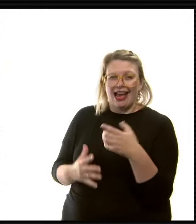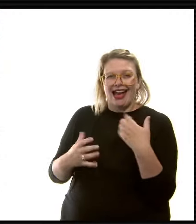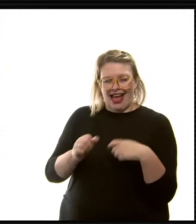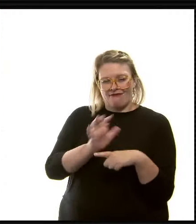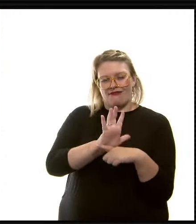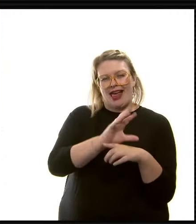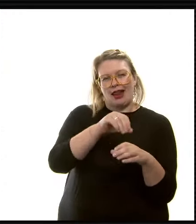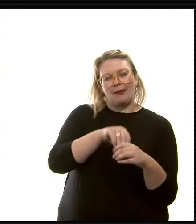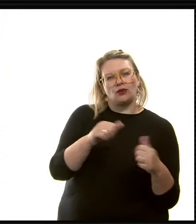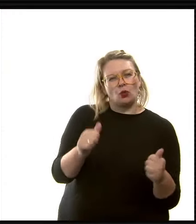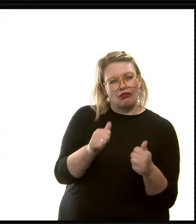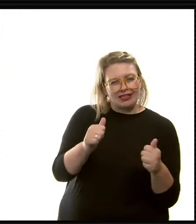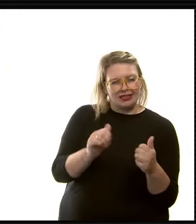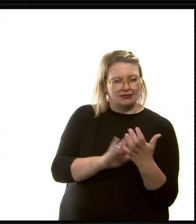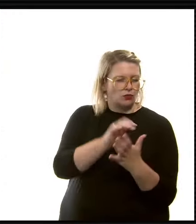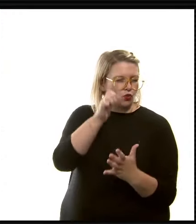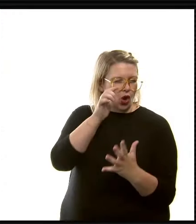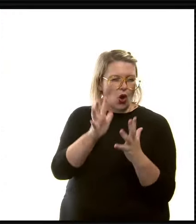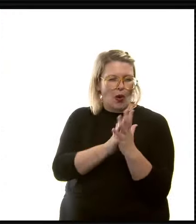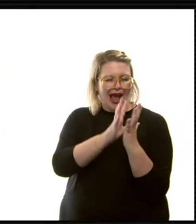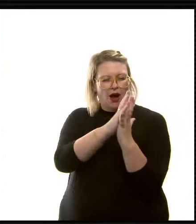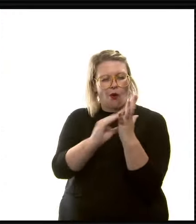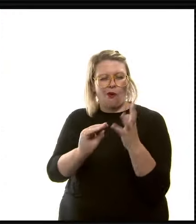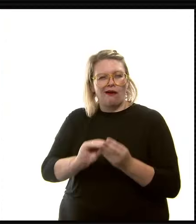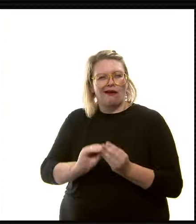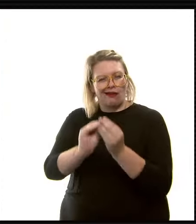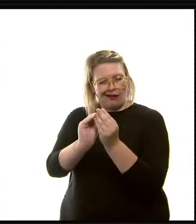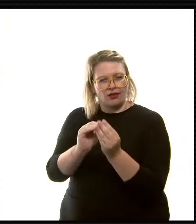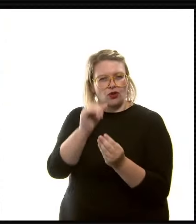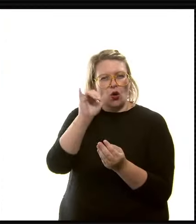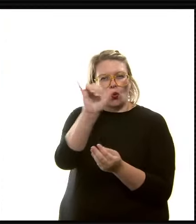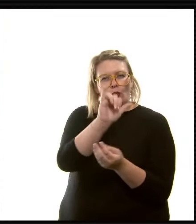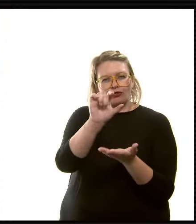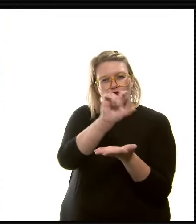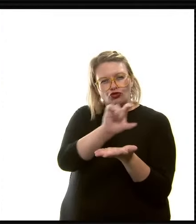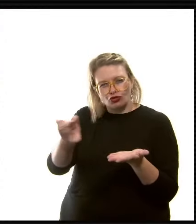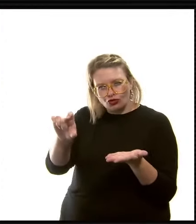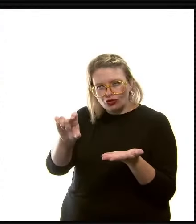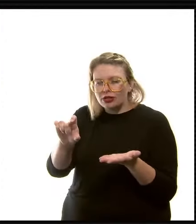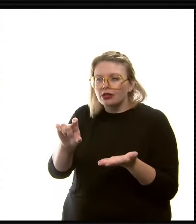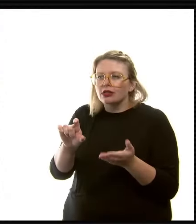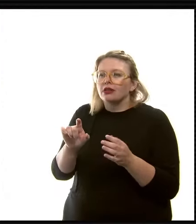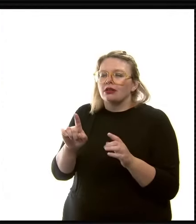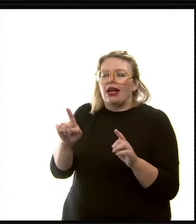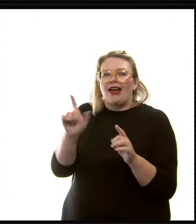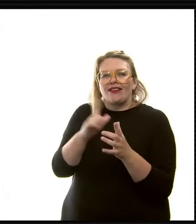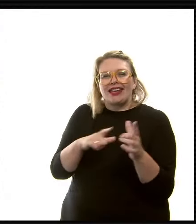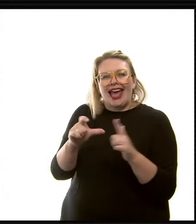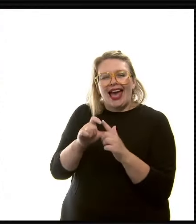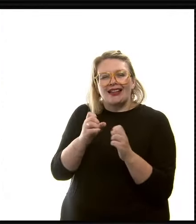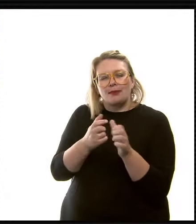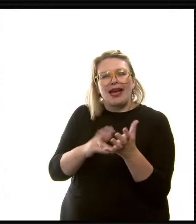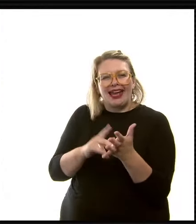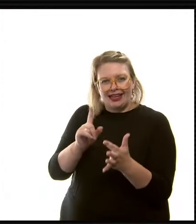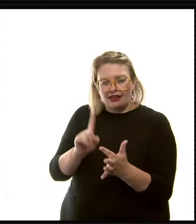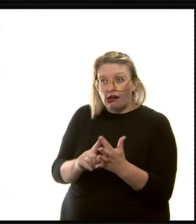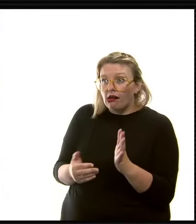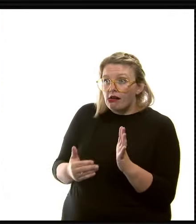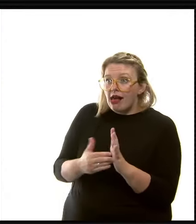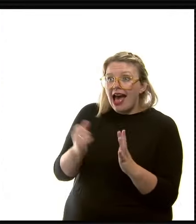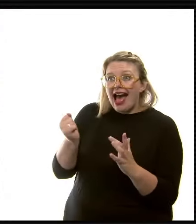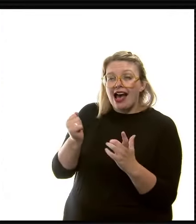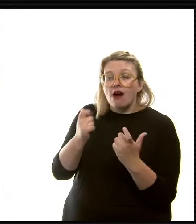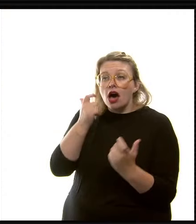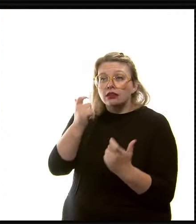much knew exactly who we wanted to put into these. In addition to Cad Bane, we have Hunter,